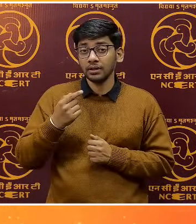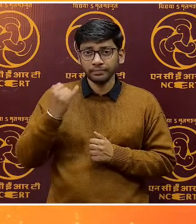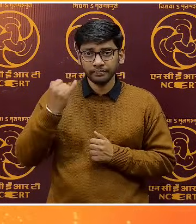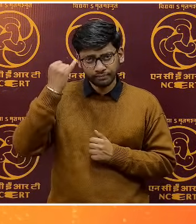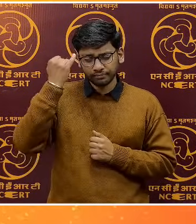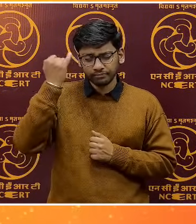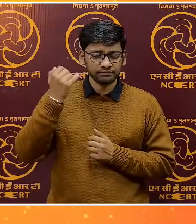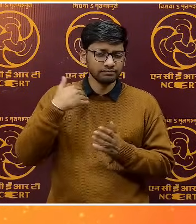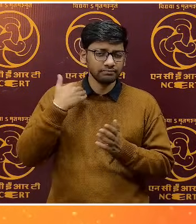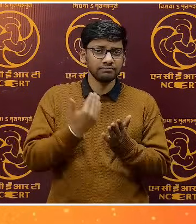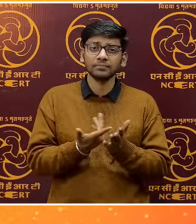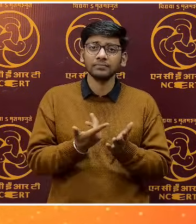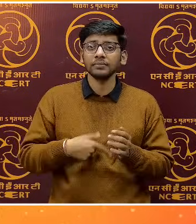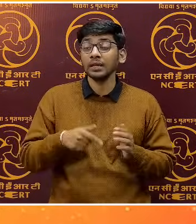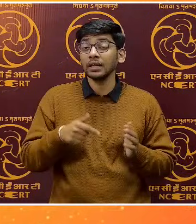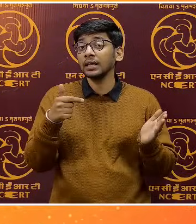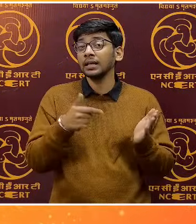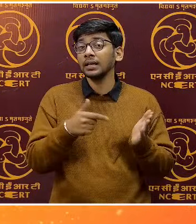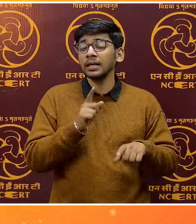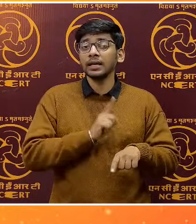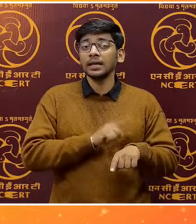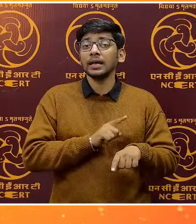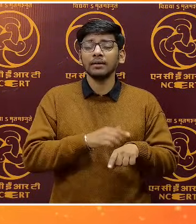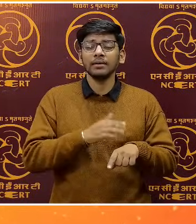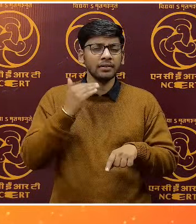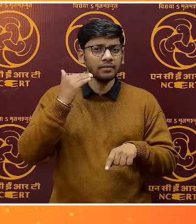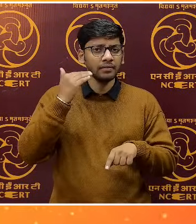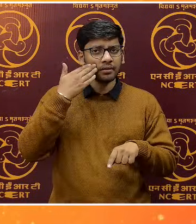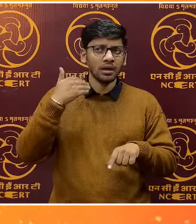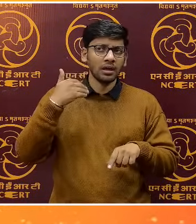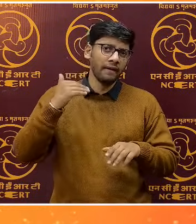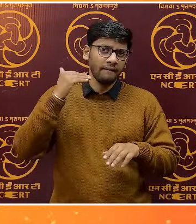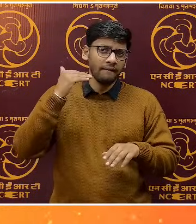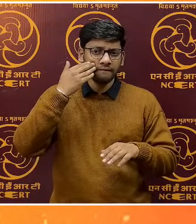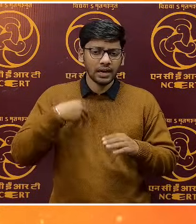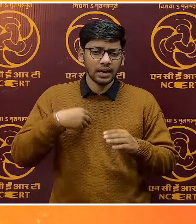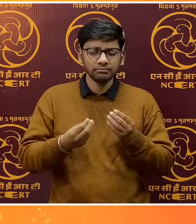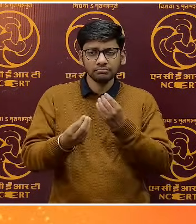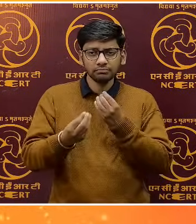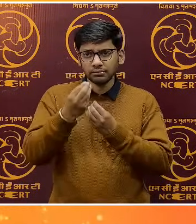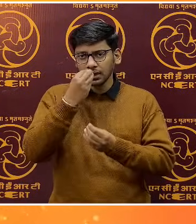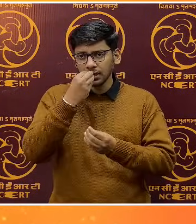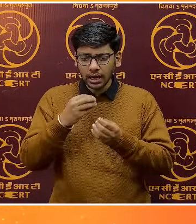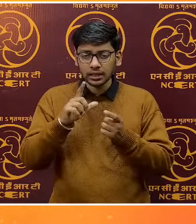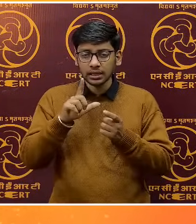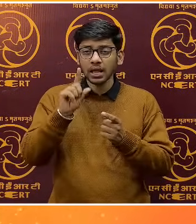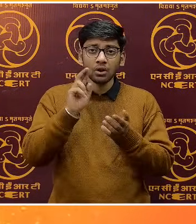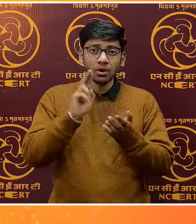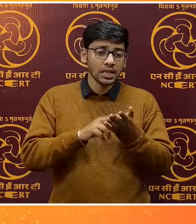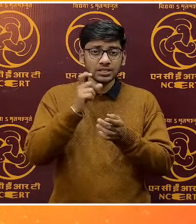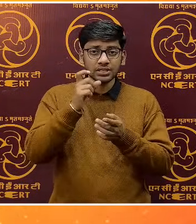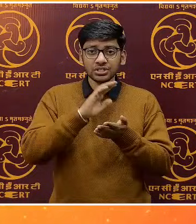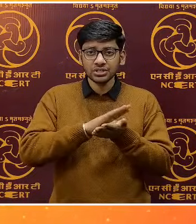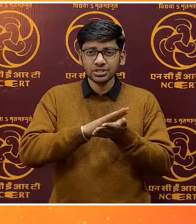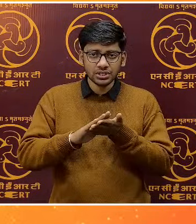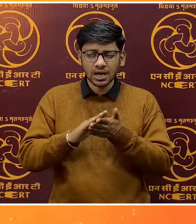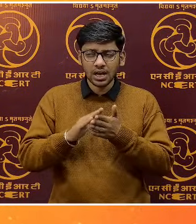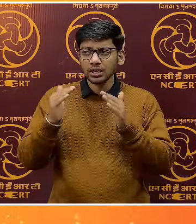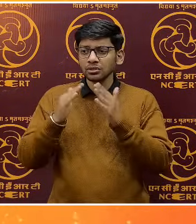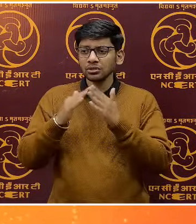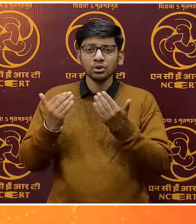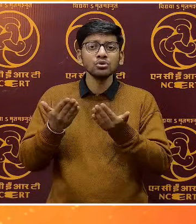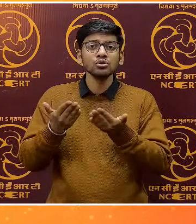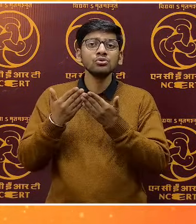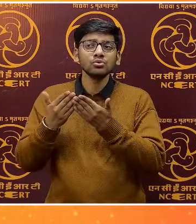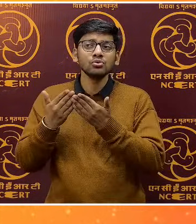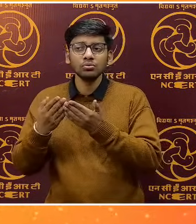you. It is the time when we eat our lunch and we get back home from the school. That's